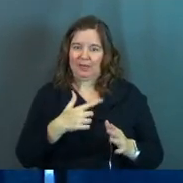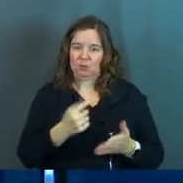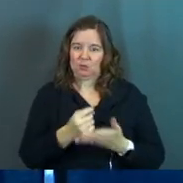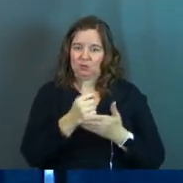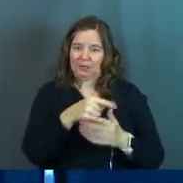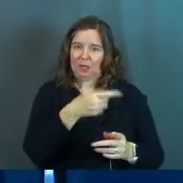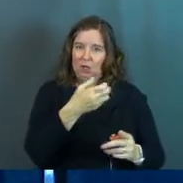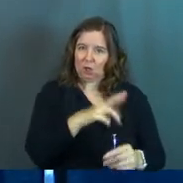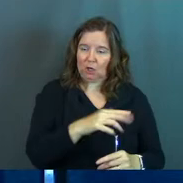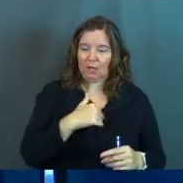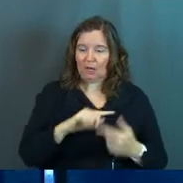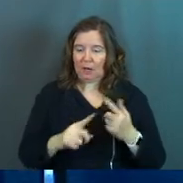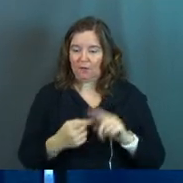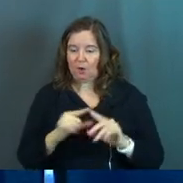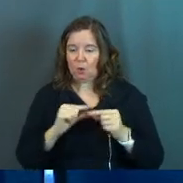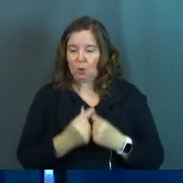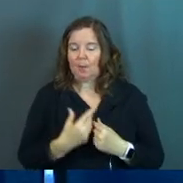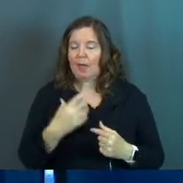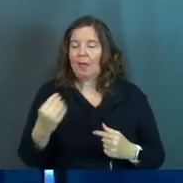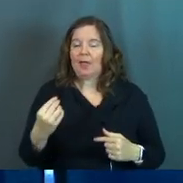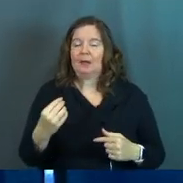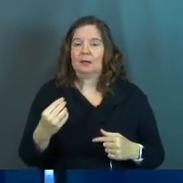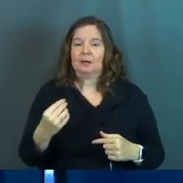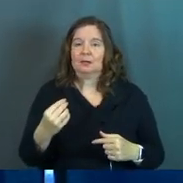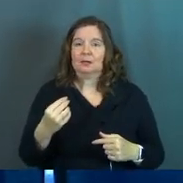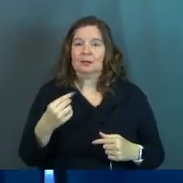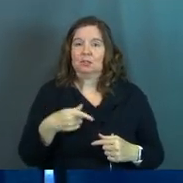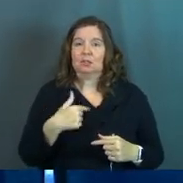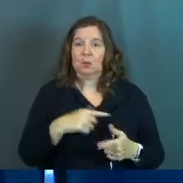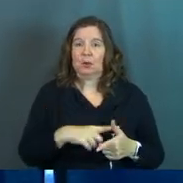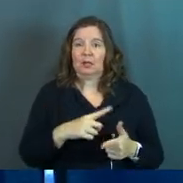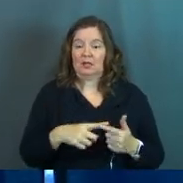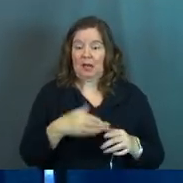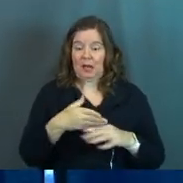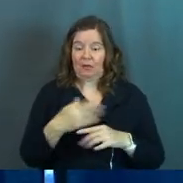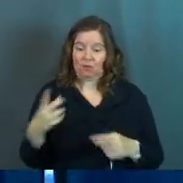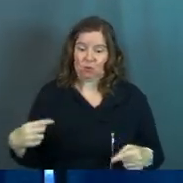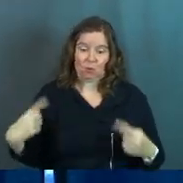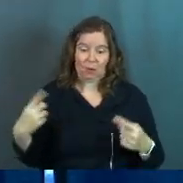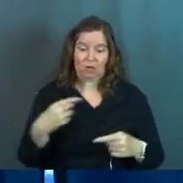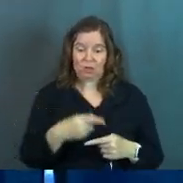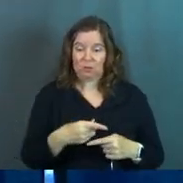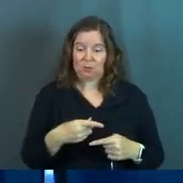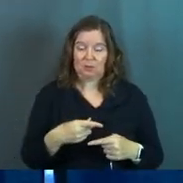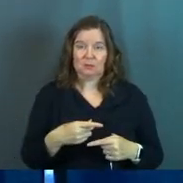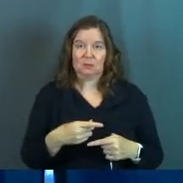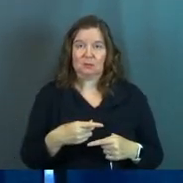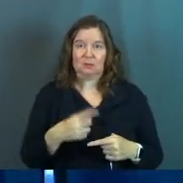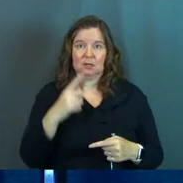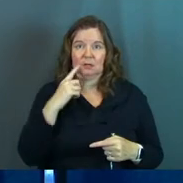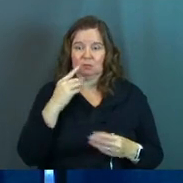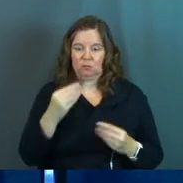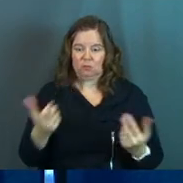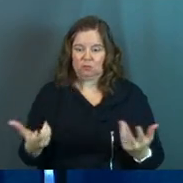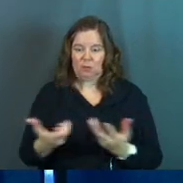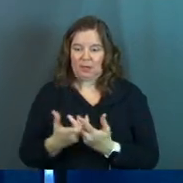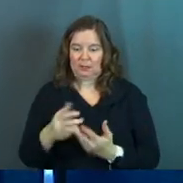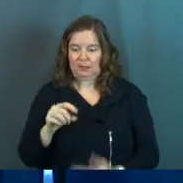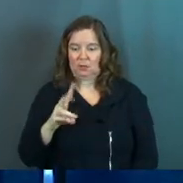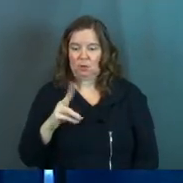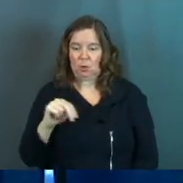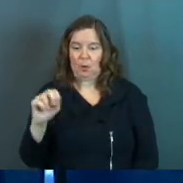was treating her in our friend group. And she would then, after a while, she would kind of reconcile with